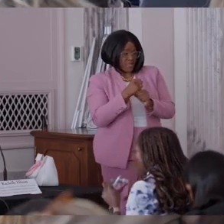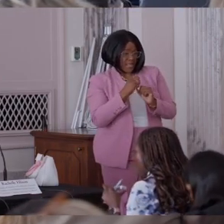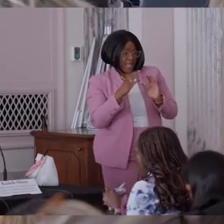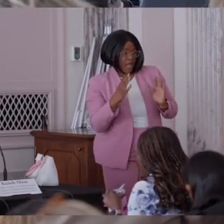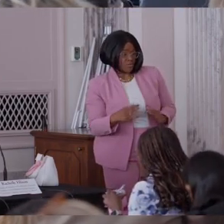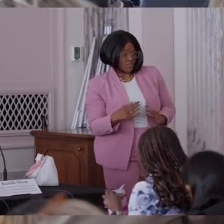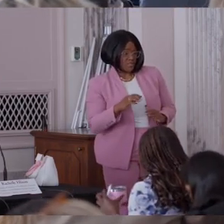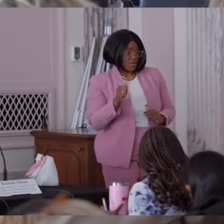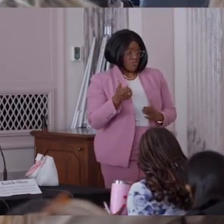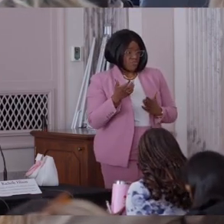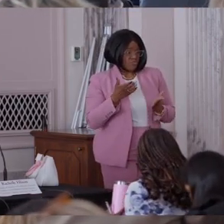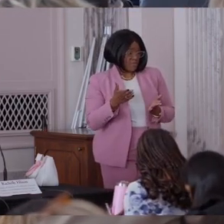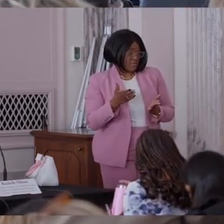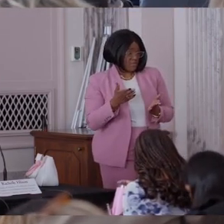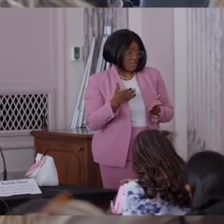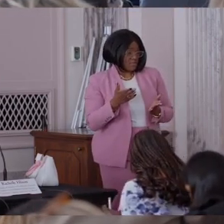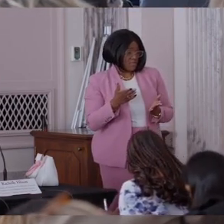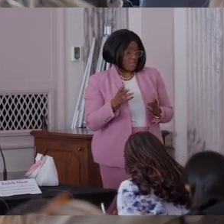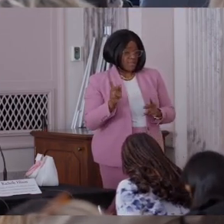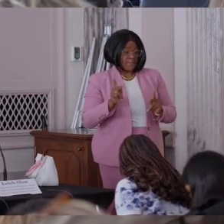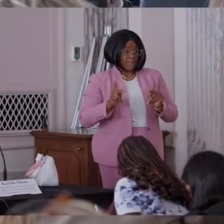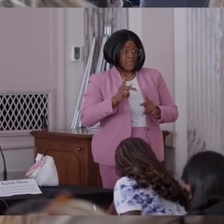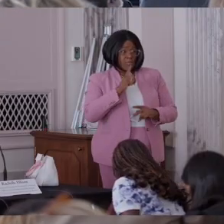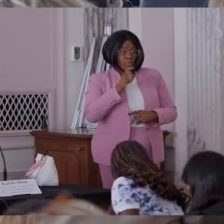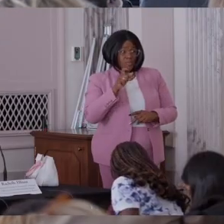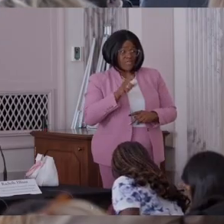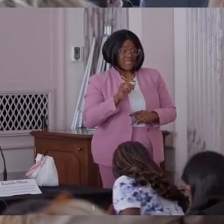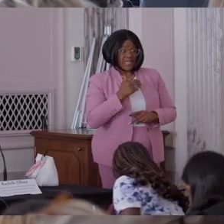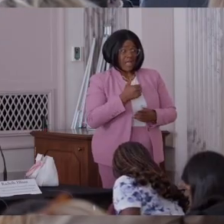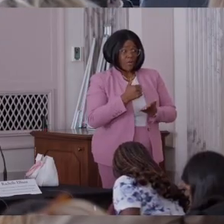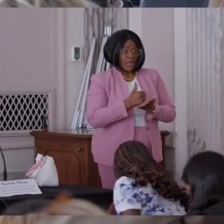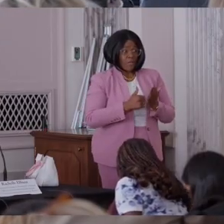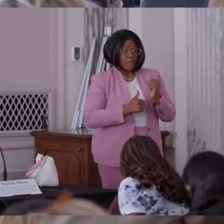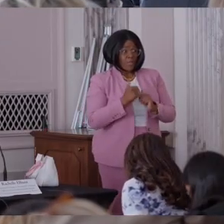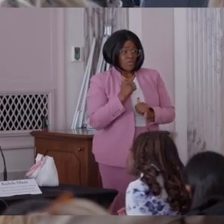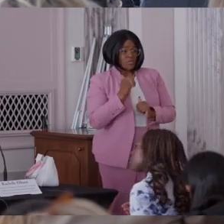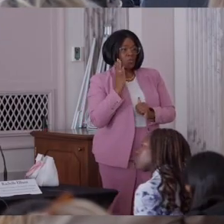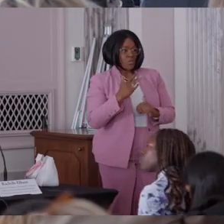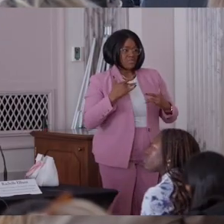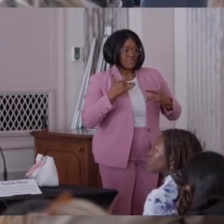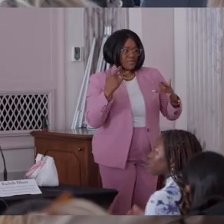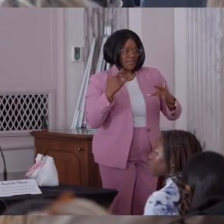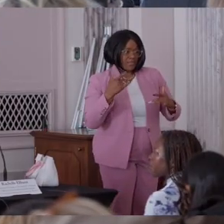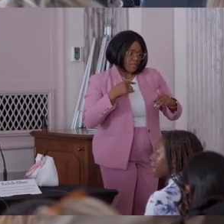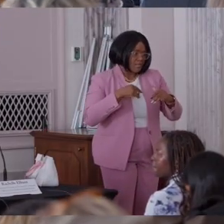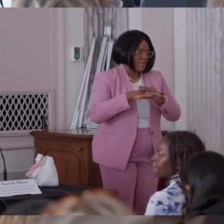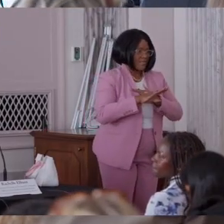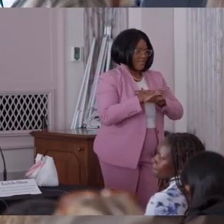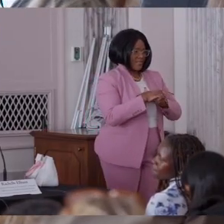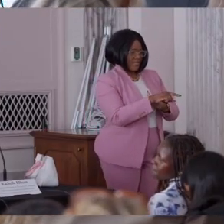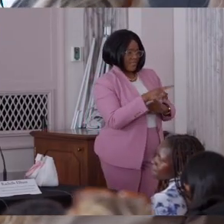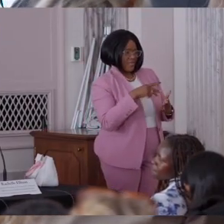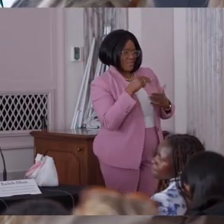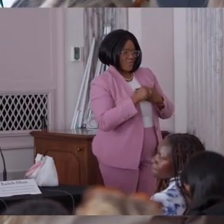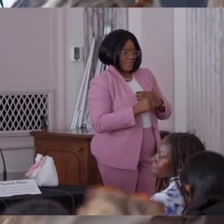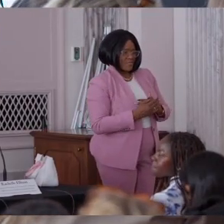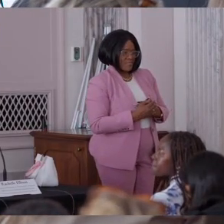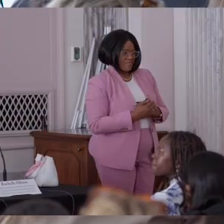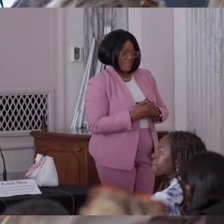other services, the people who needed our help the most would be the most likely to just refuse